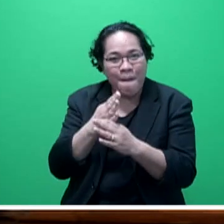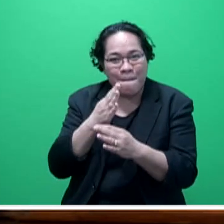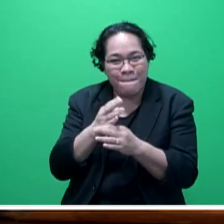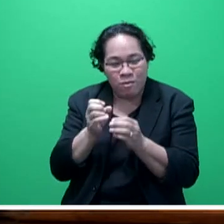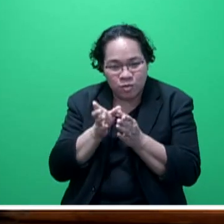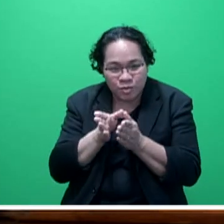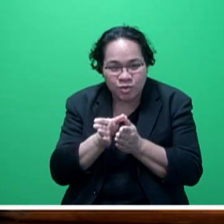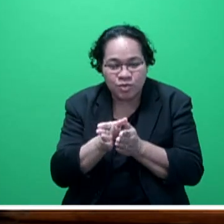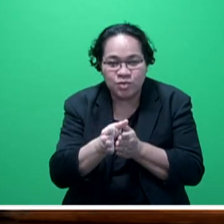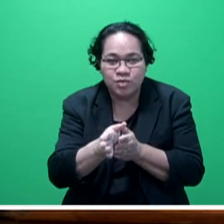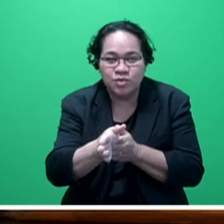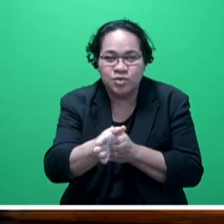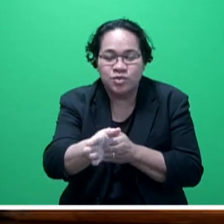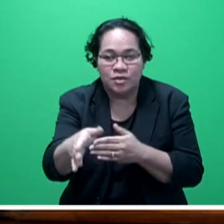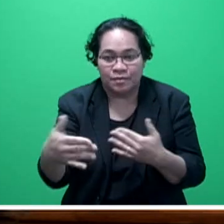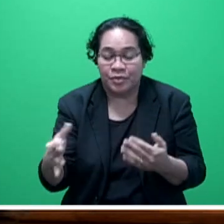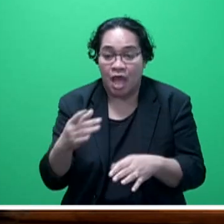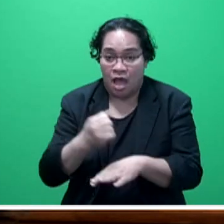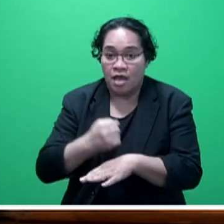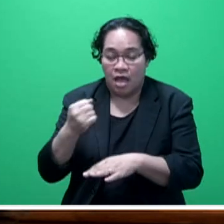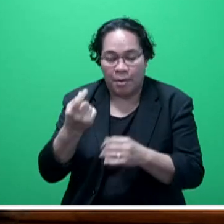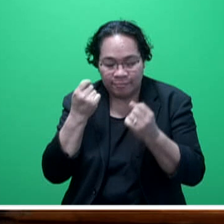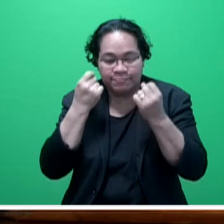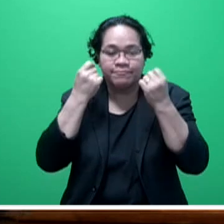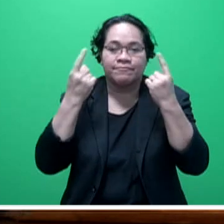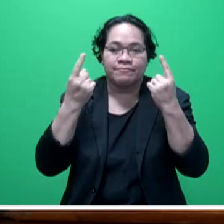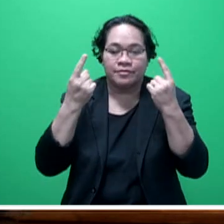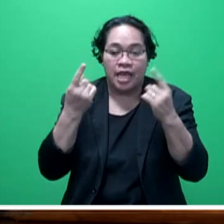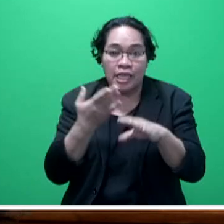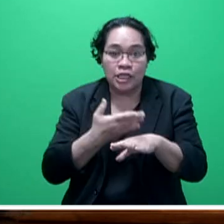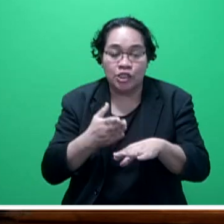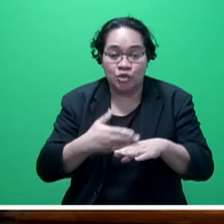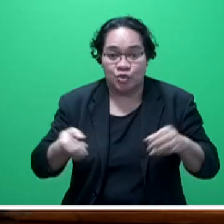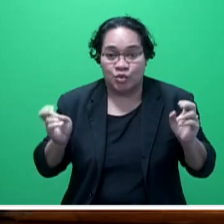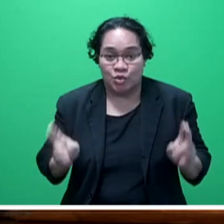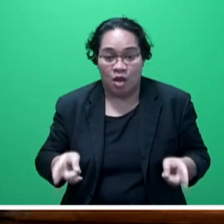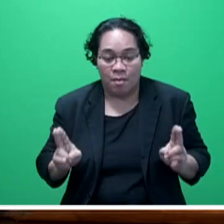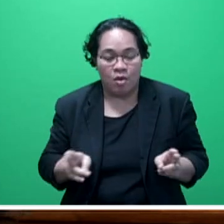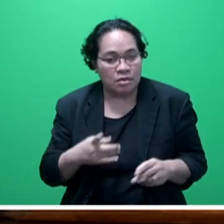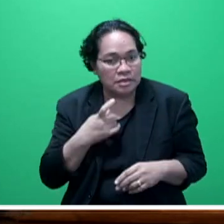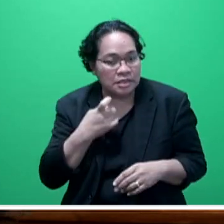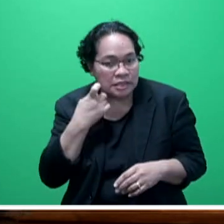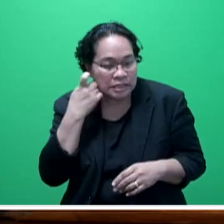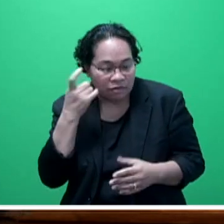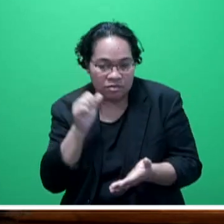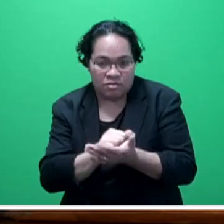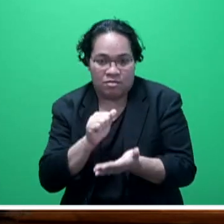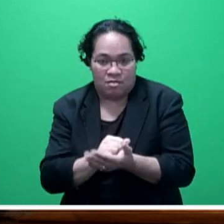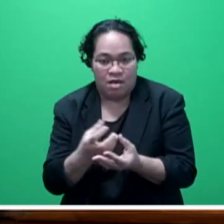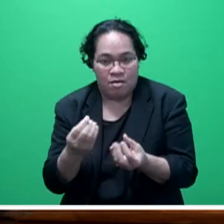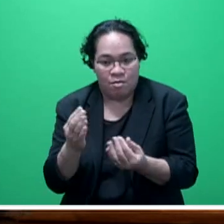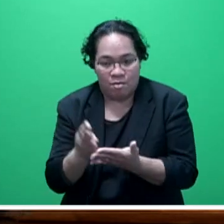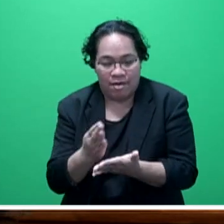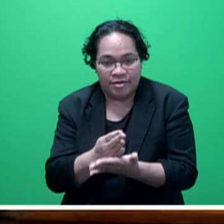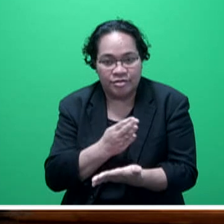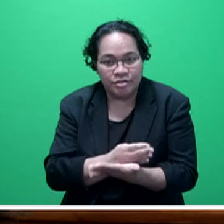Speaker, sir, government recognized that in the new normal, it requires a carefully thought-out budget that not only